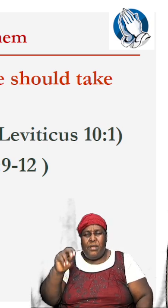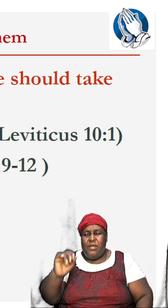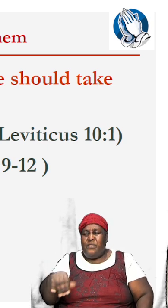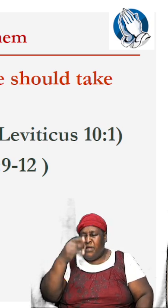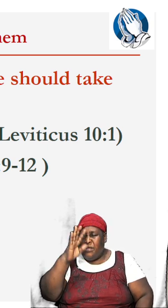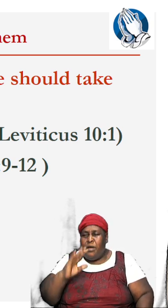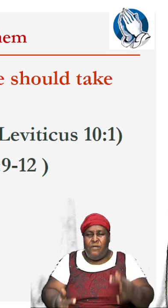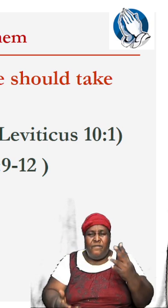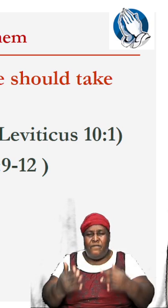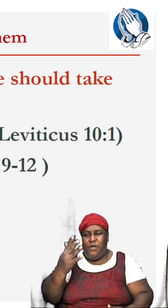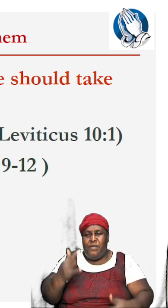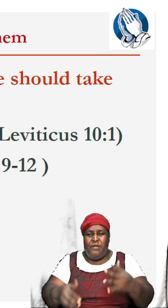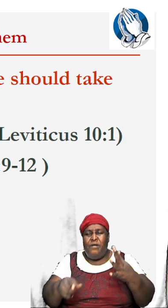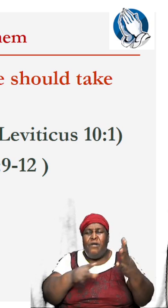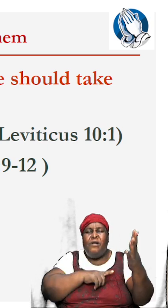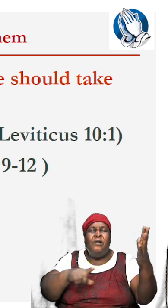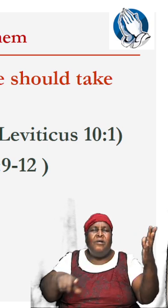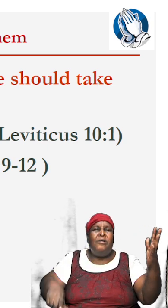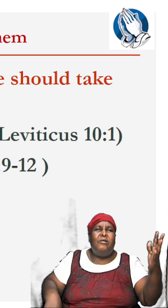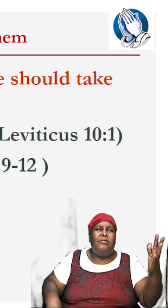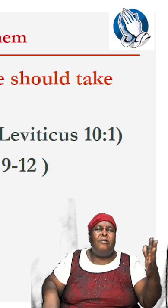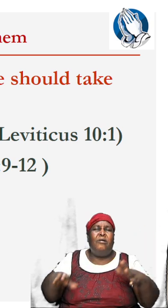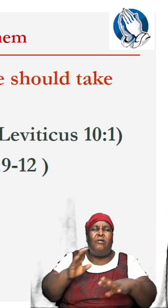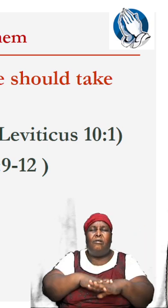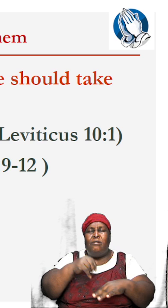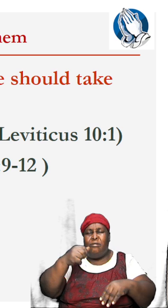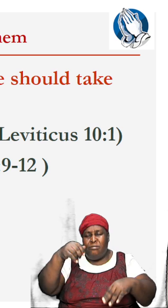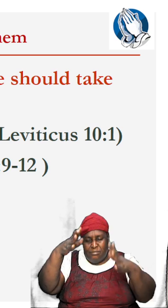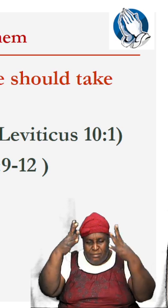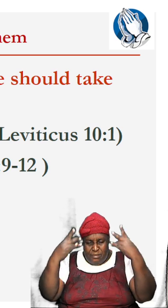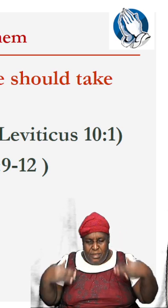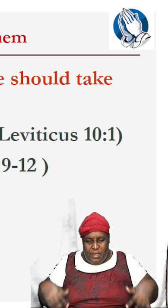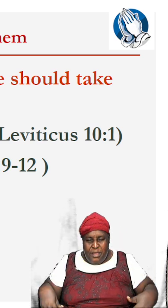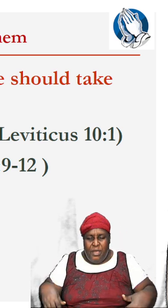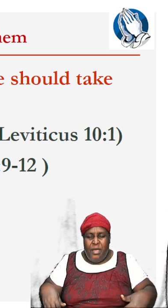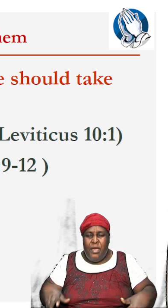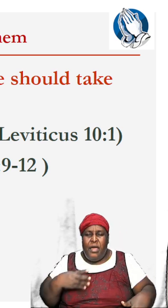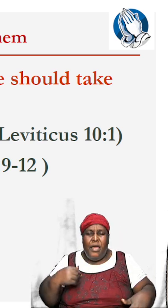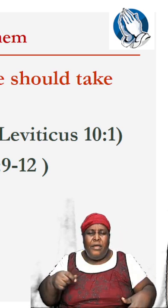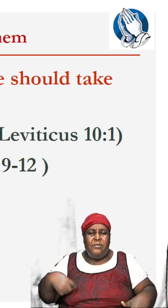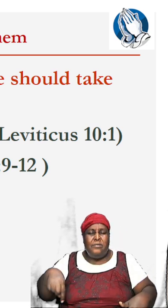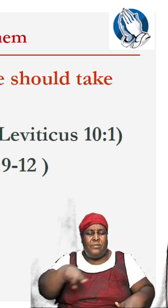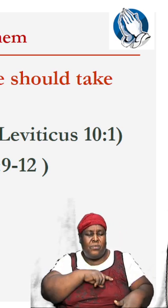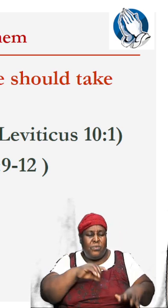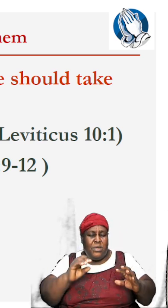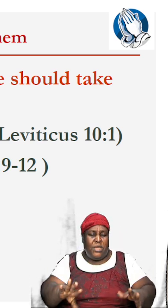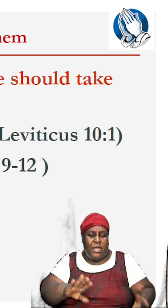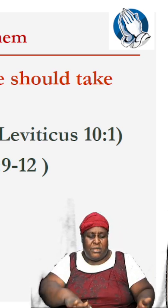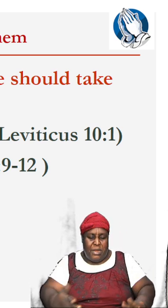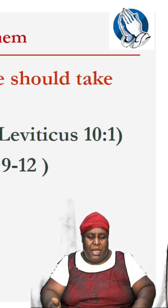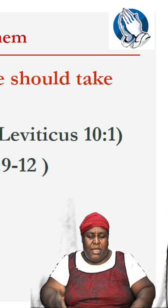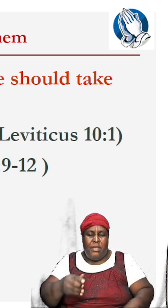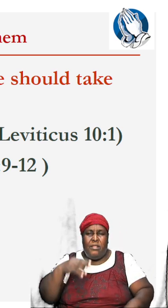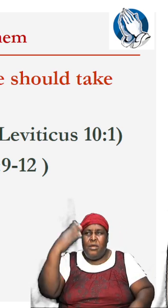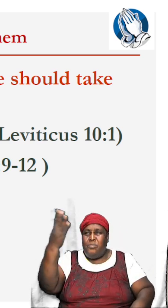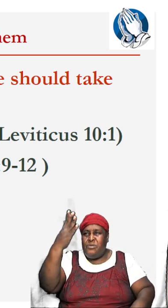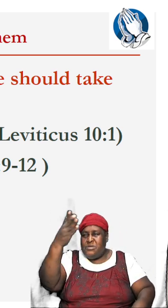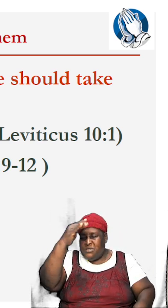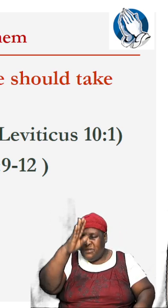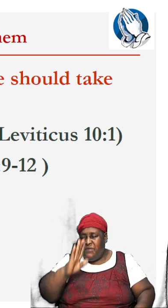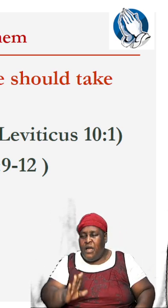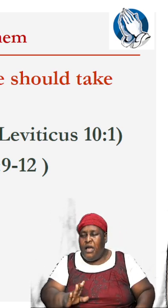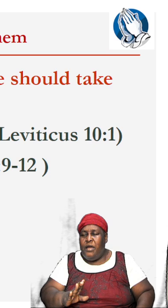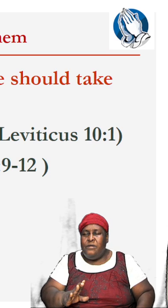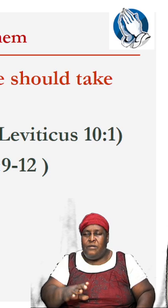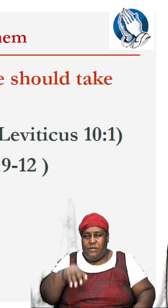that the fire of the Lord will come upon us, and we can die in his presence. We can remember Uzzah in